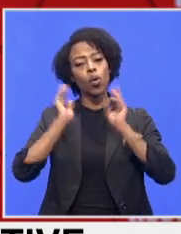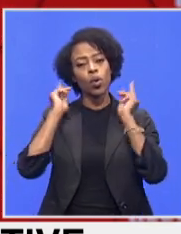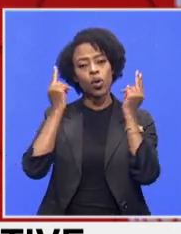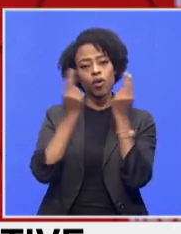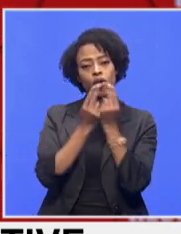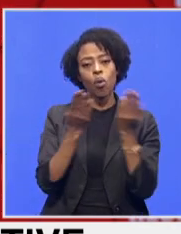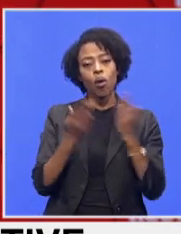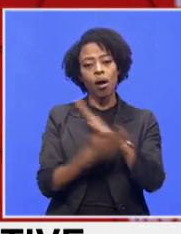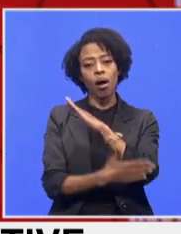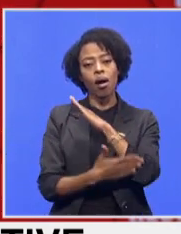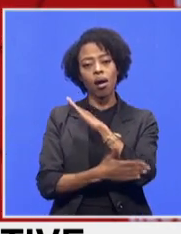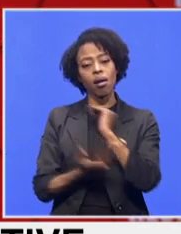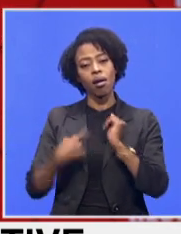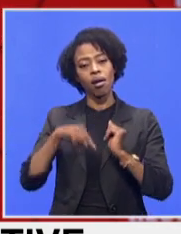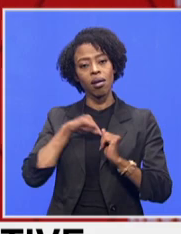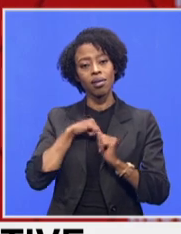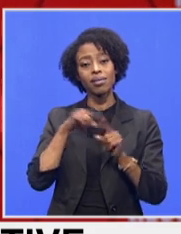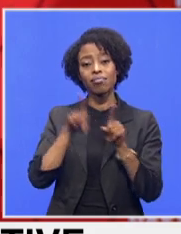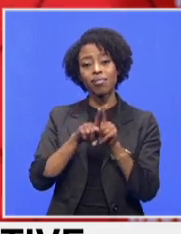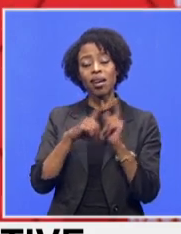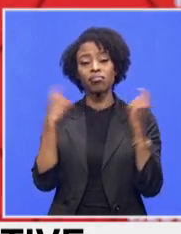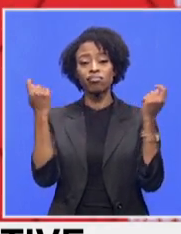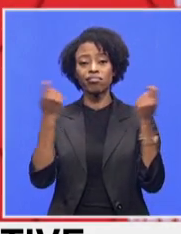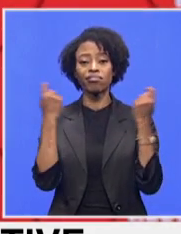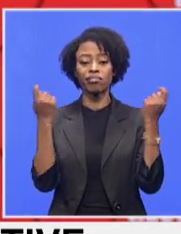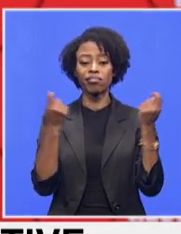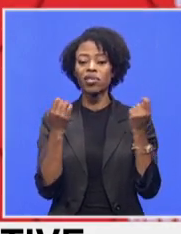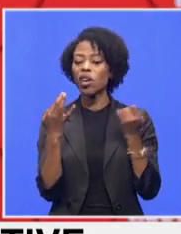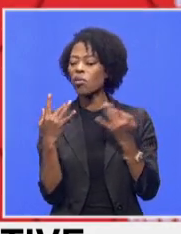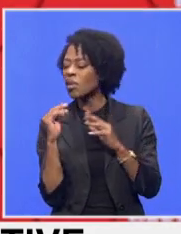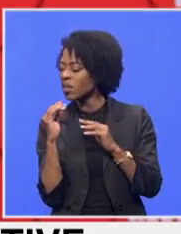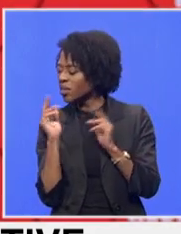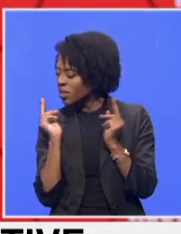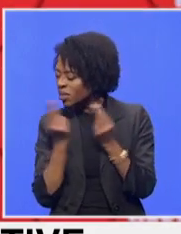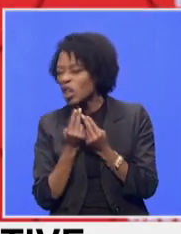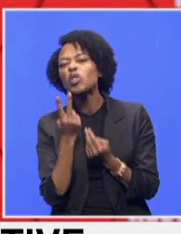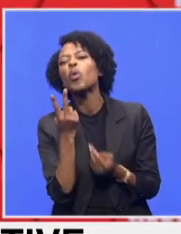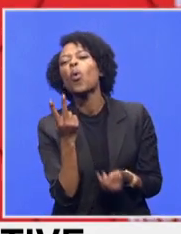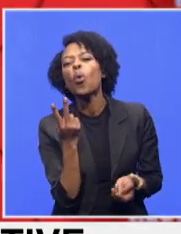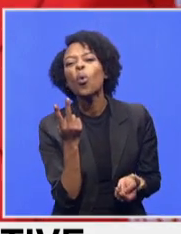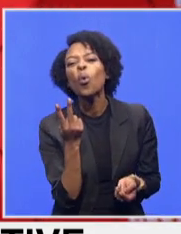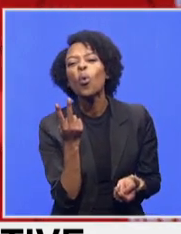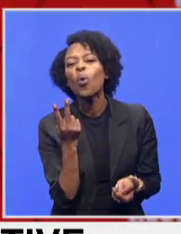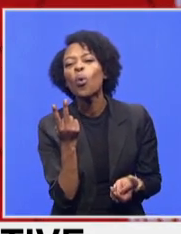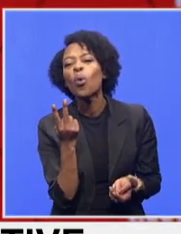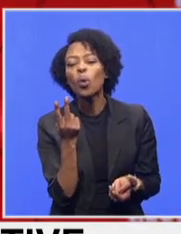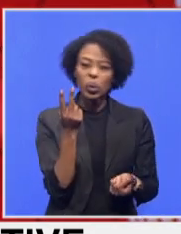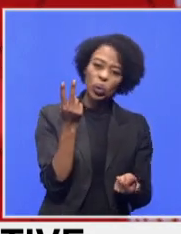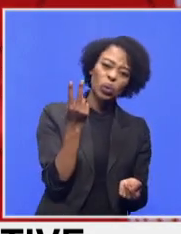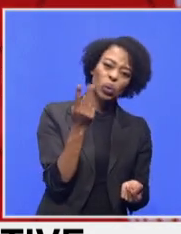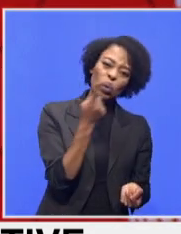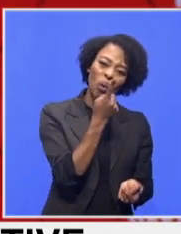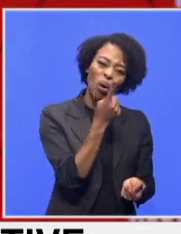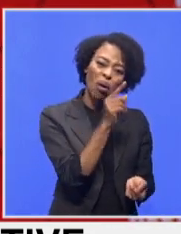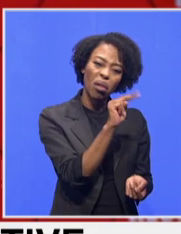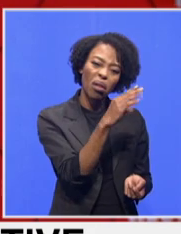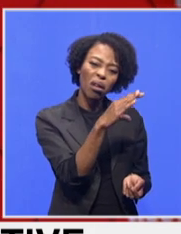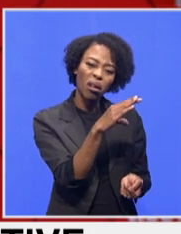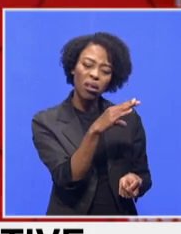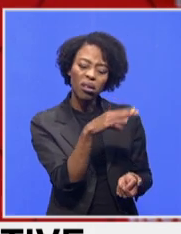in our country, and celebrating how many universities? Two. One in the Northern